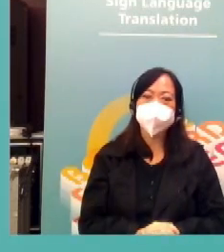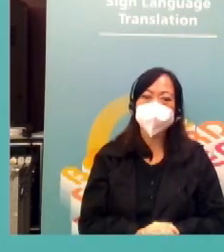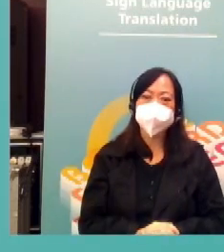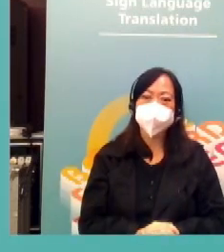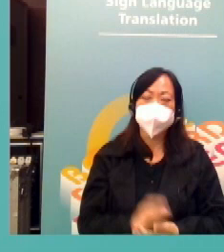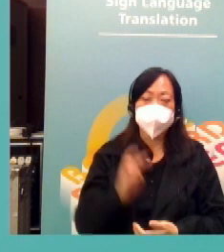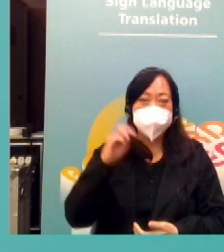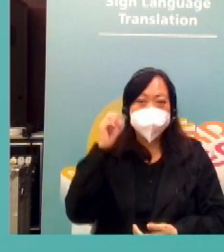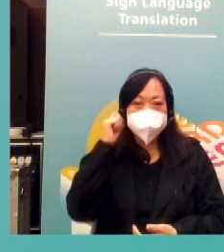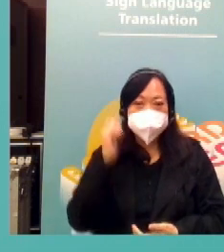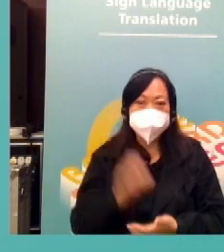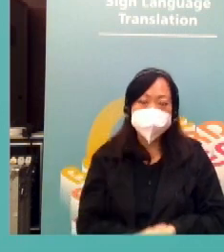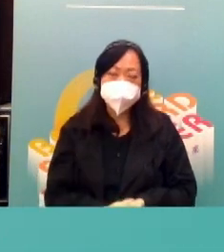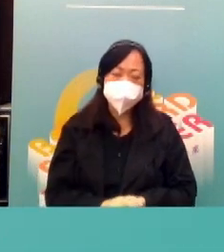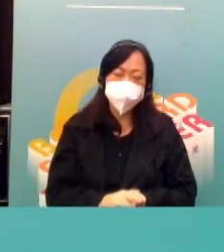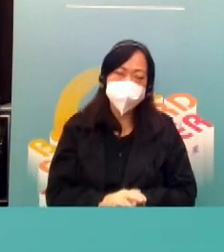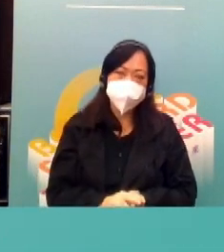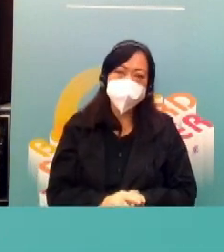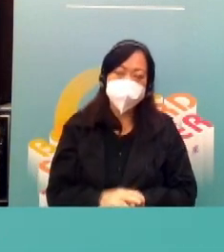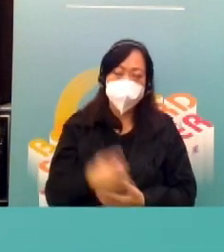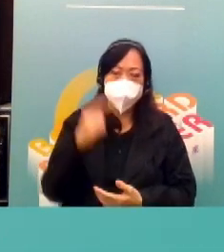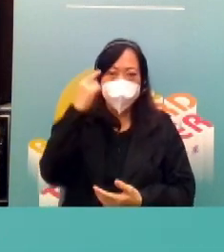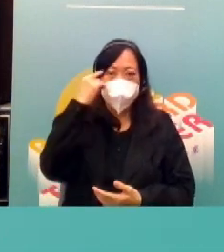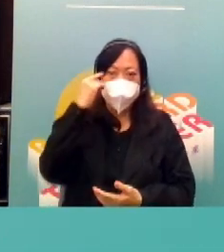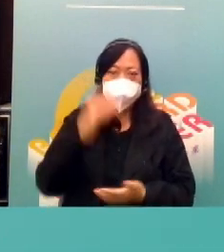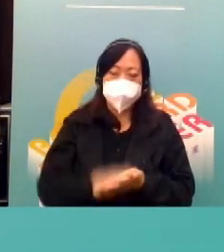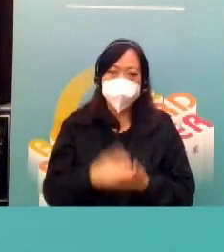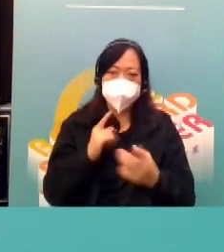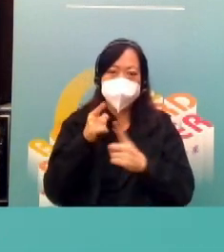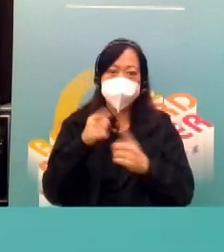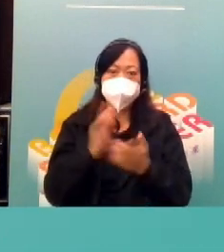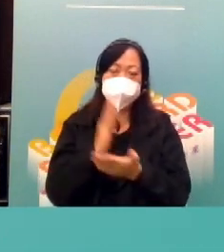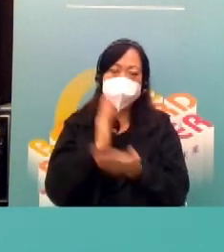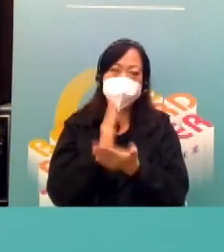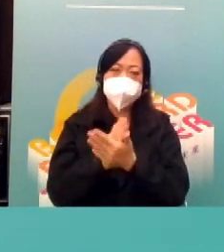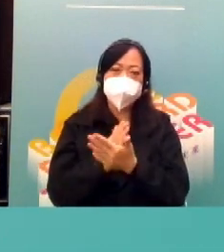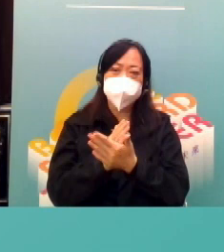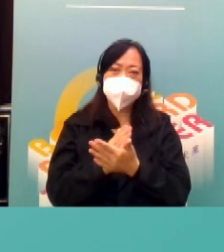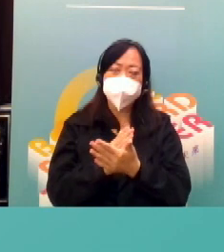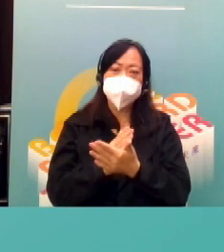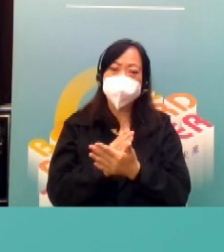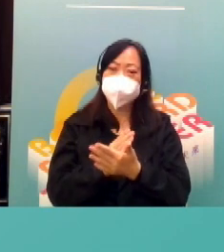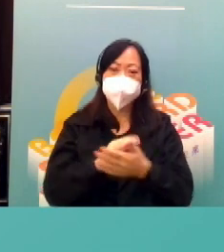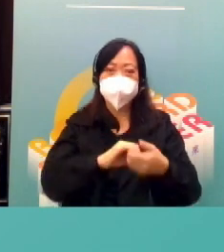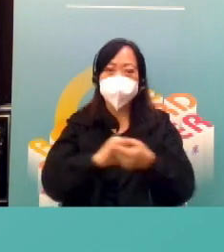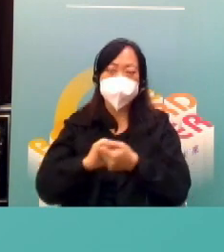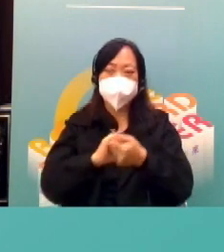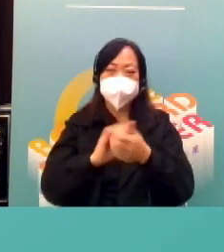alignment of the goals that the partners have, and this is both financially and from an impact